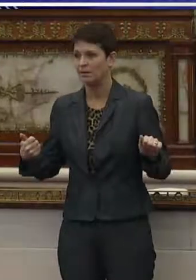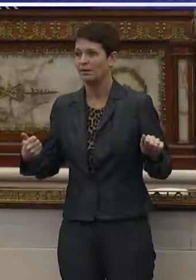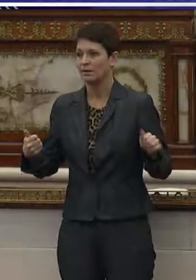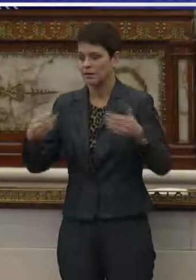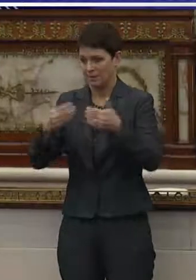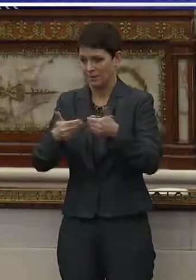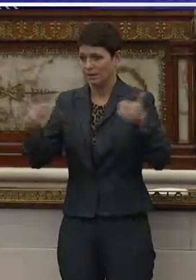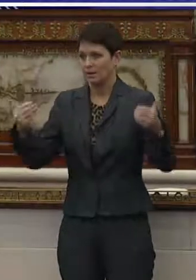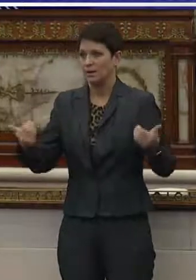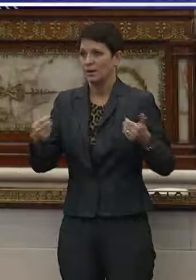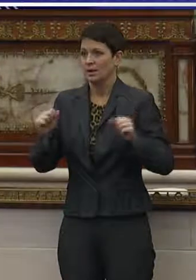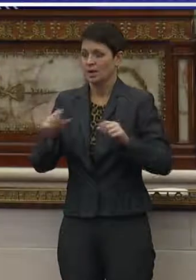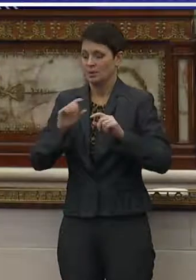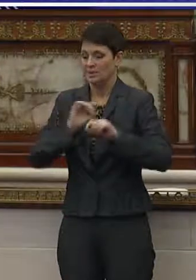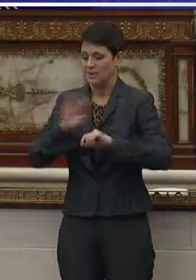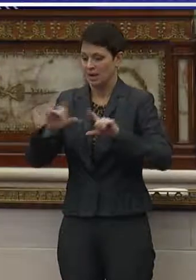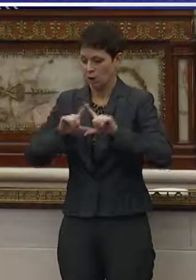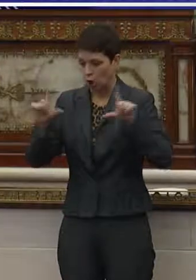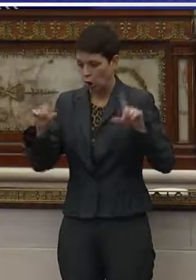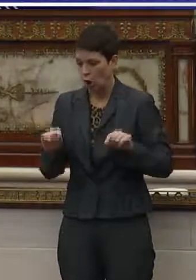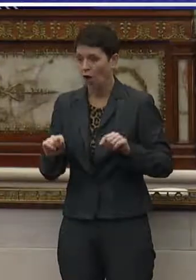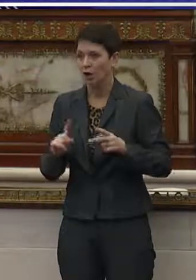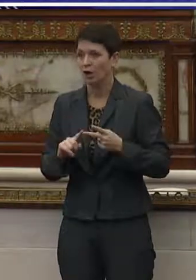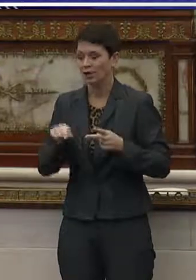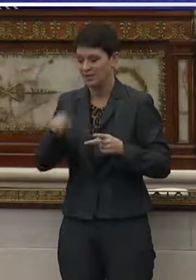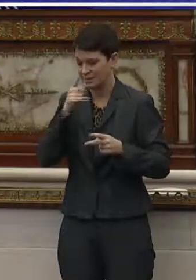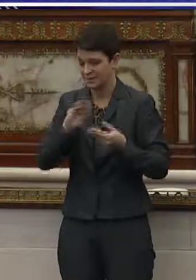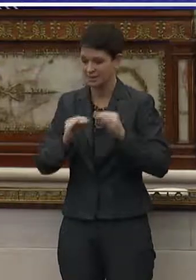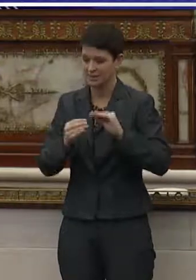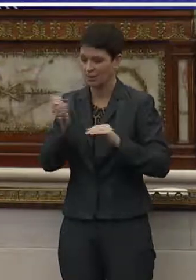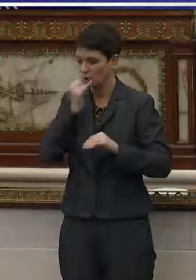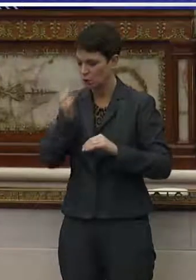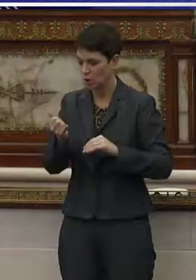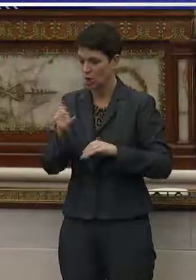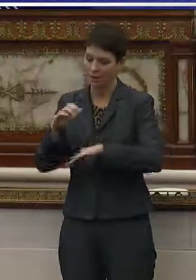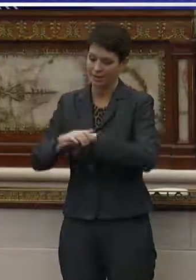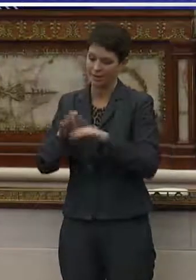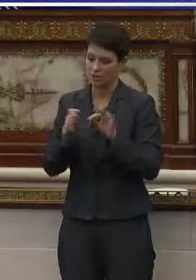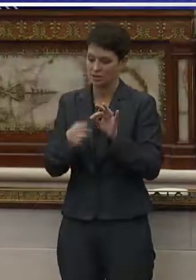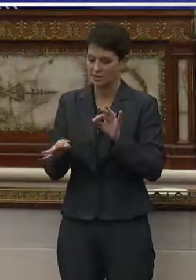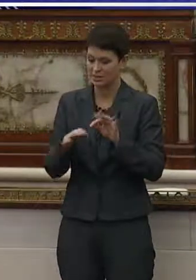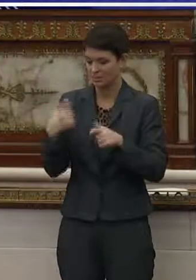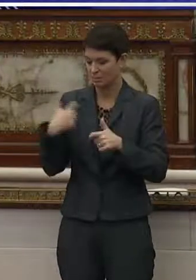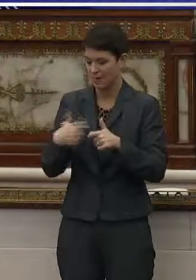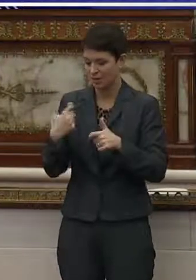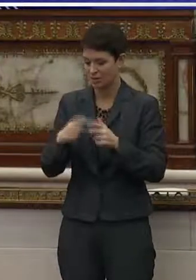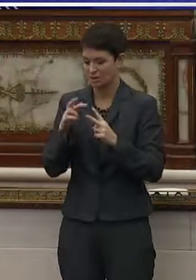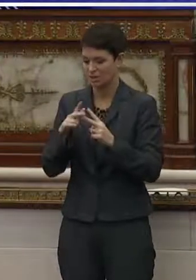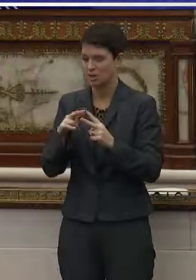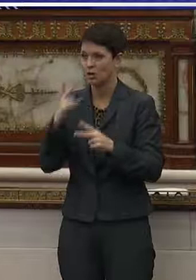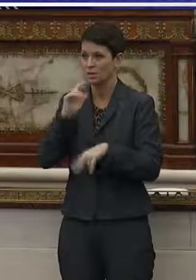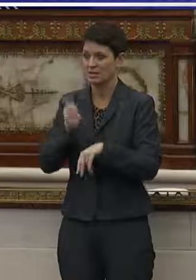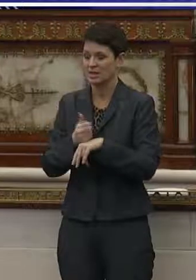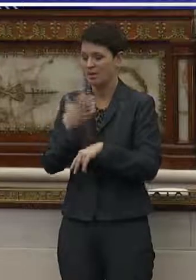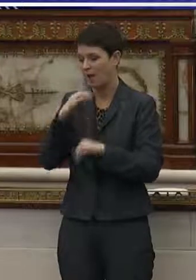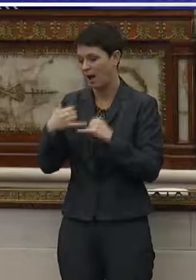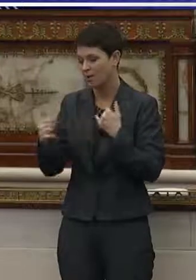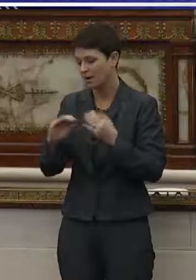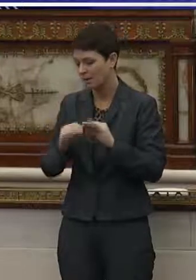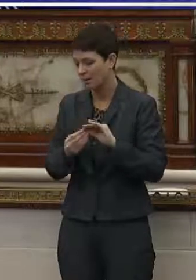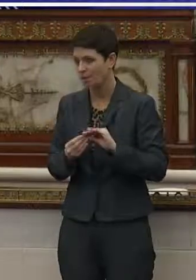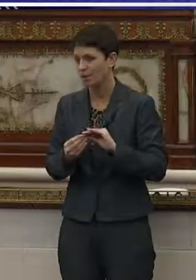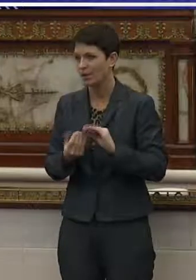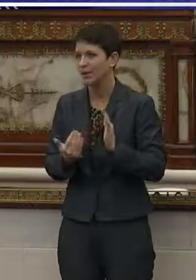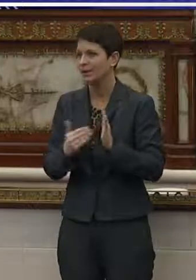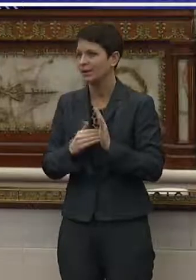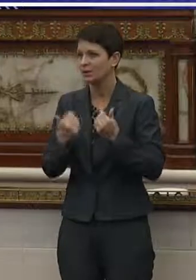that we can send out a postcard? This is a number you call in English or in Spanish. I know you guys were talking about setting up hotline numbers.